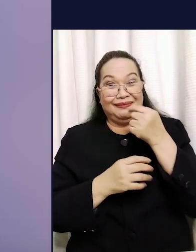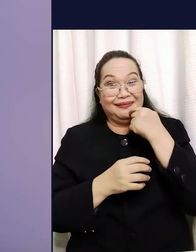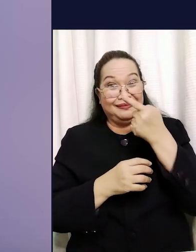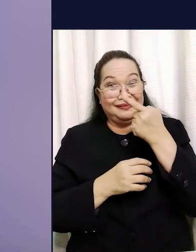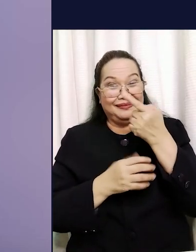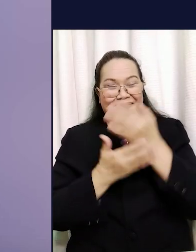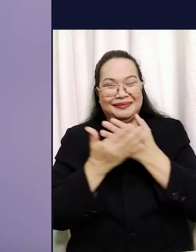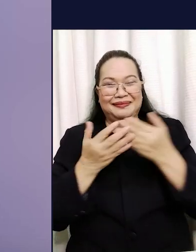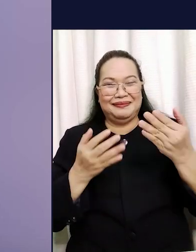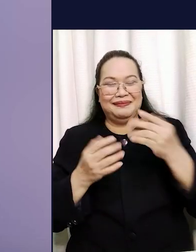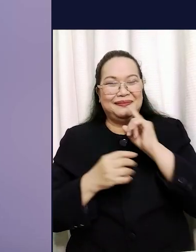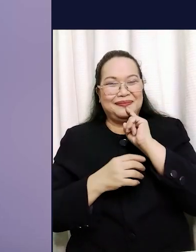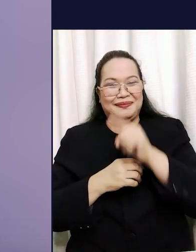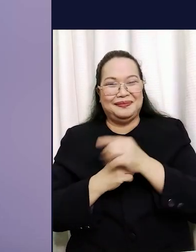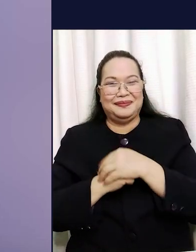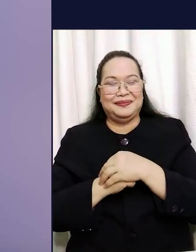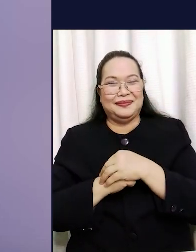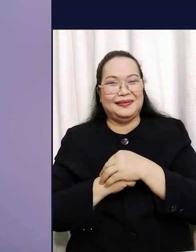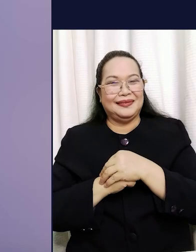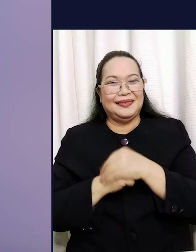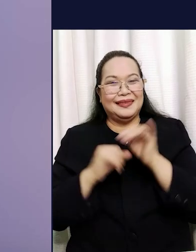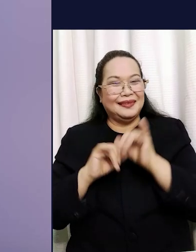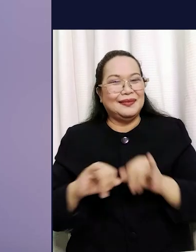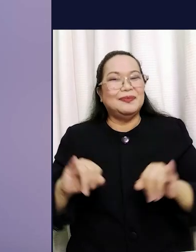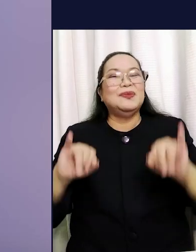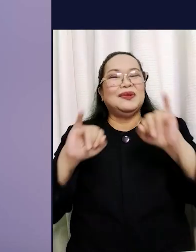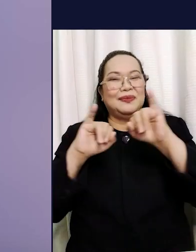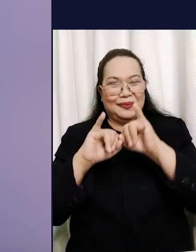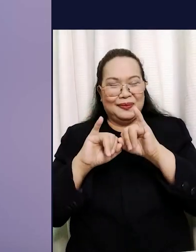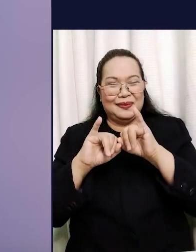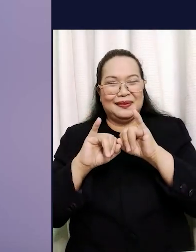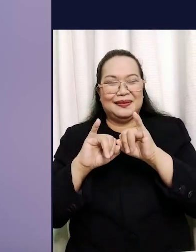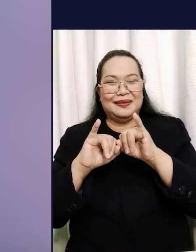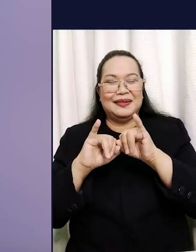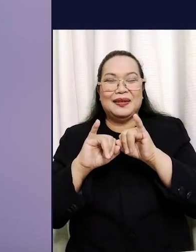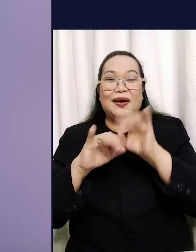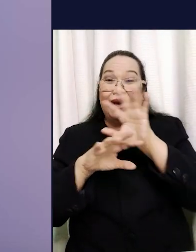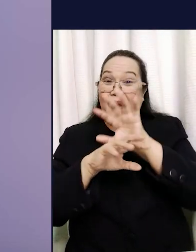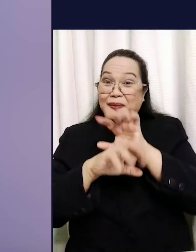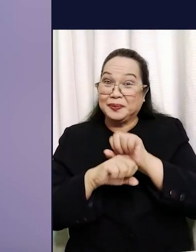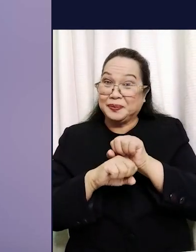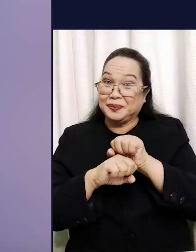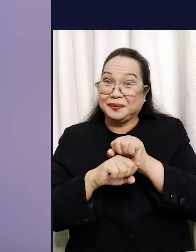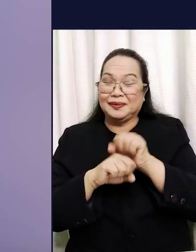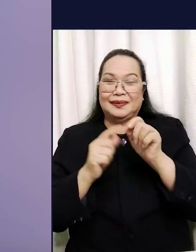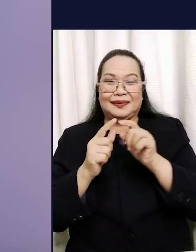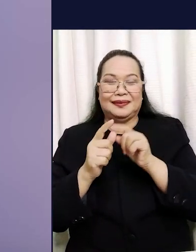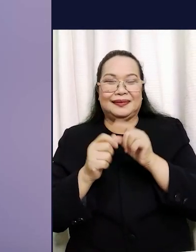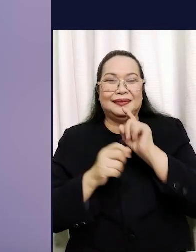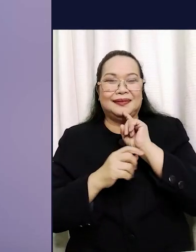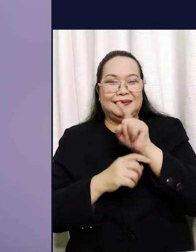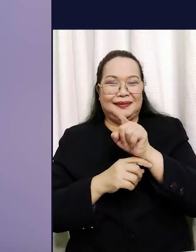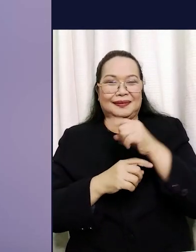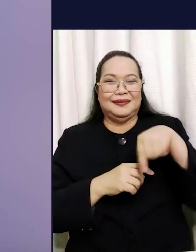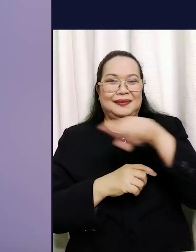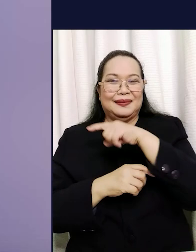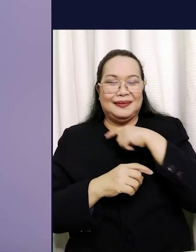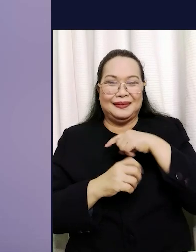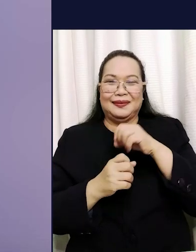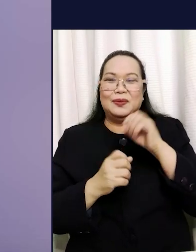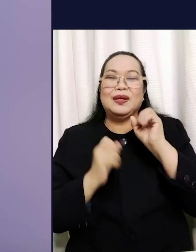the most practiced thing that we can give. It doesn't cost us